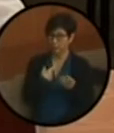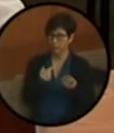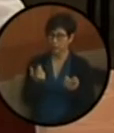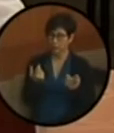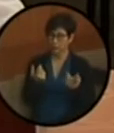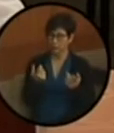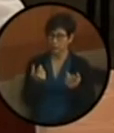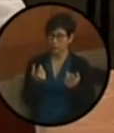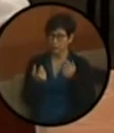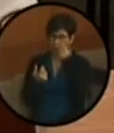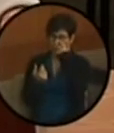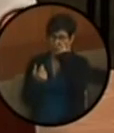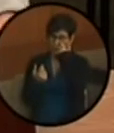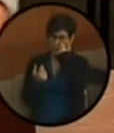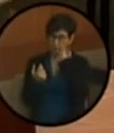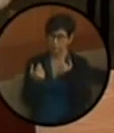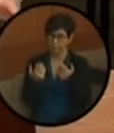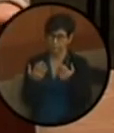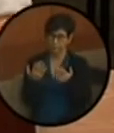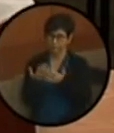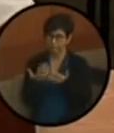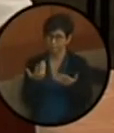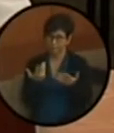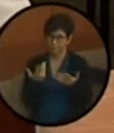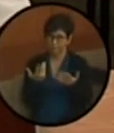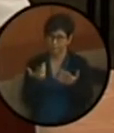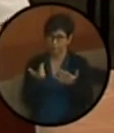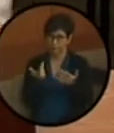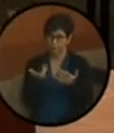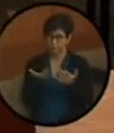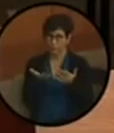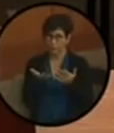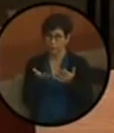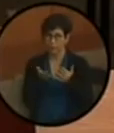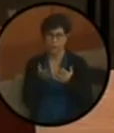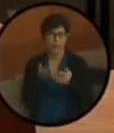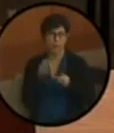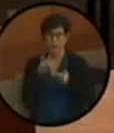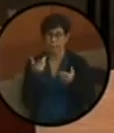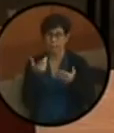by the police department as discretionary and off budget.